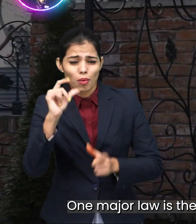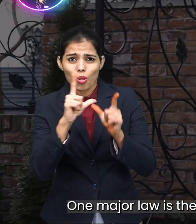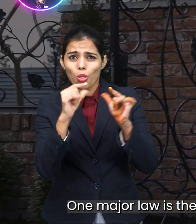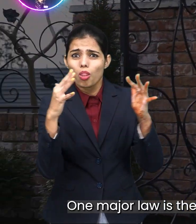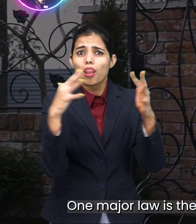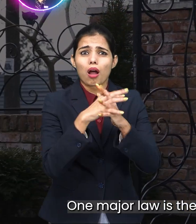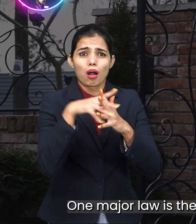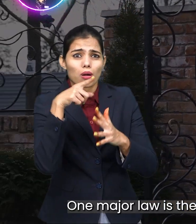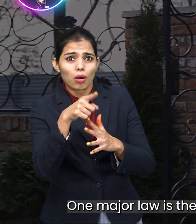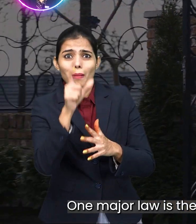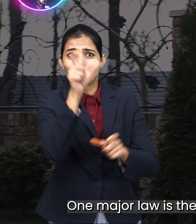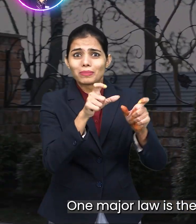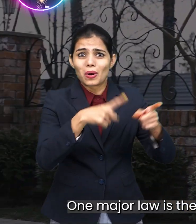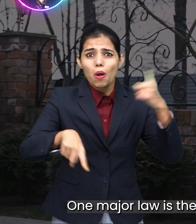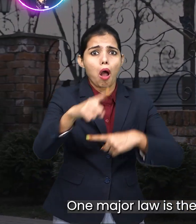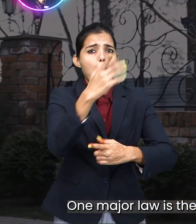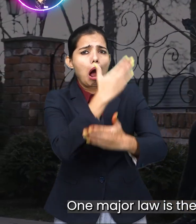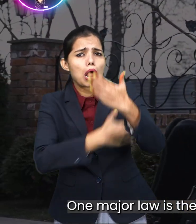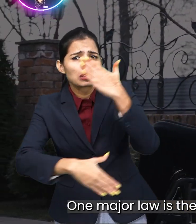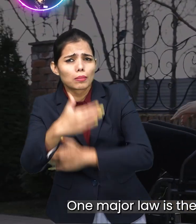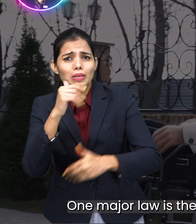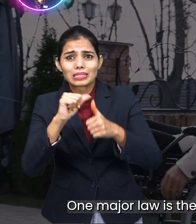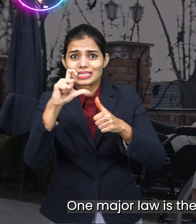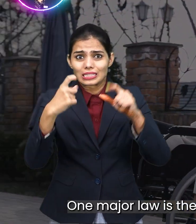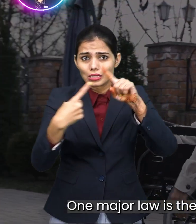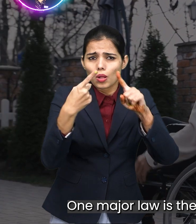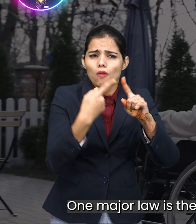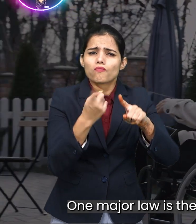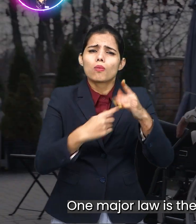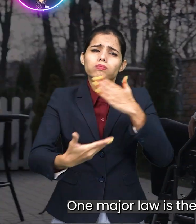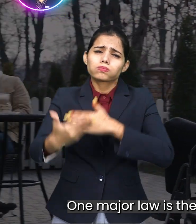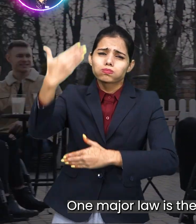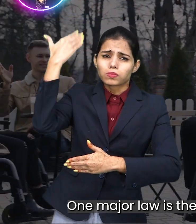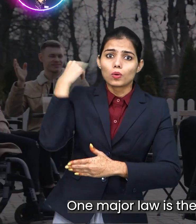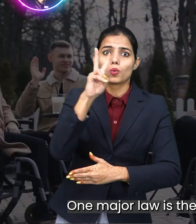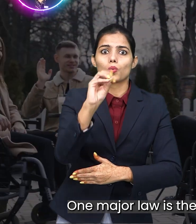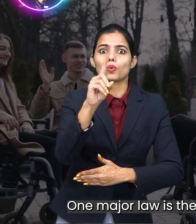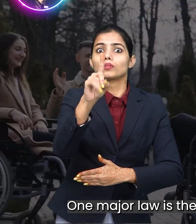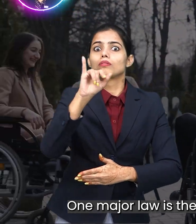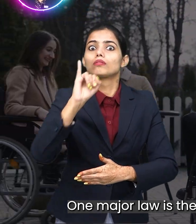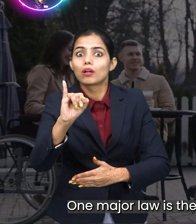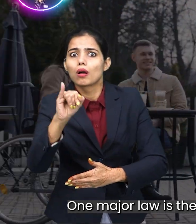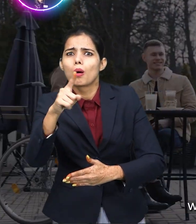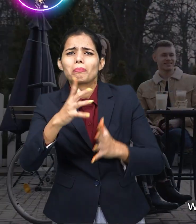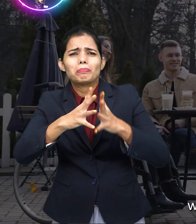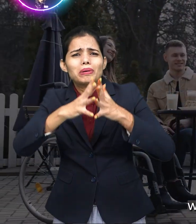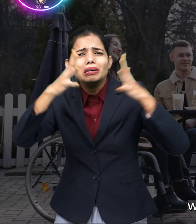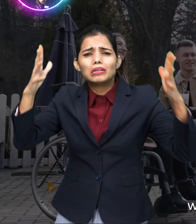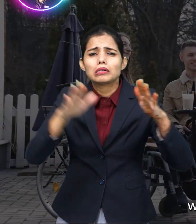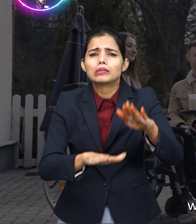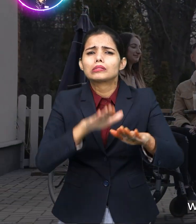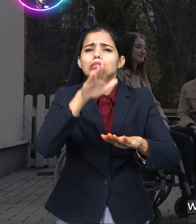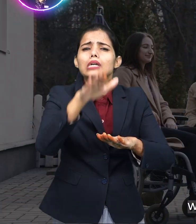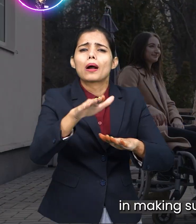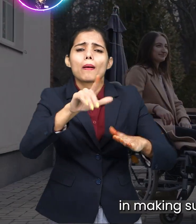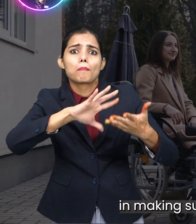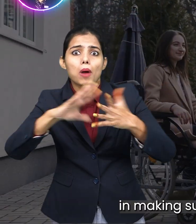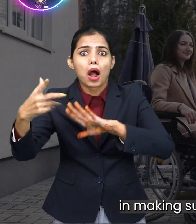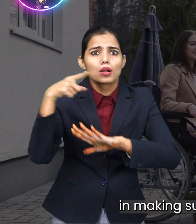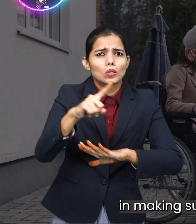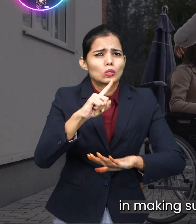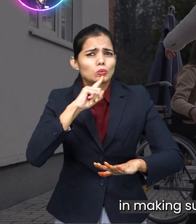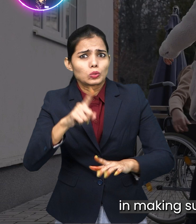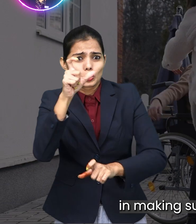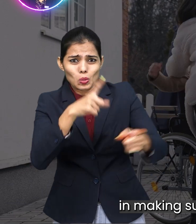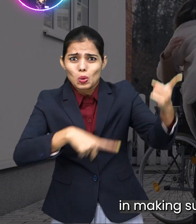One major law is the Person with Disabilities Act from 2016, which was a big step in